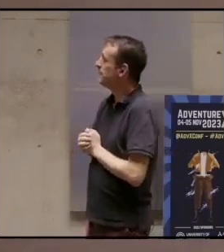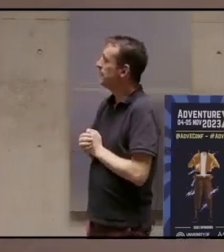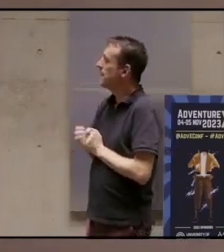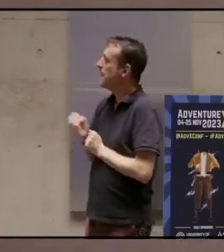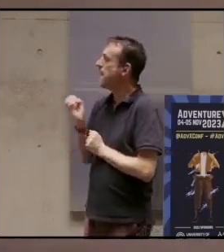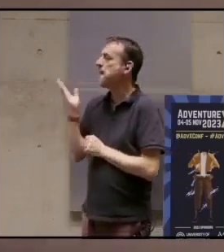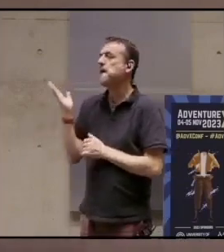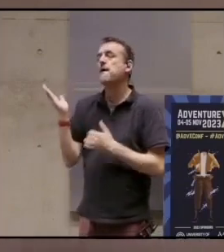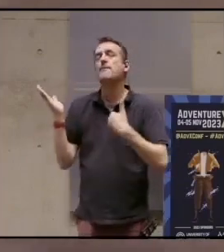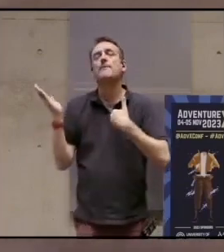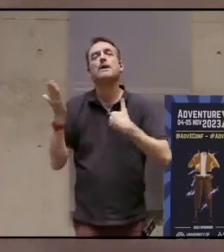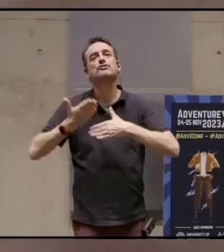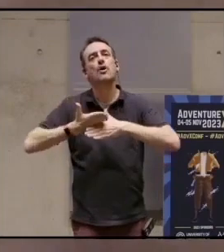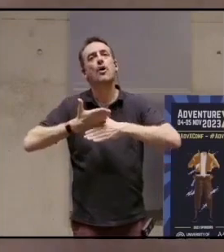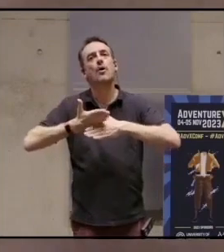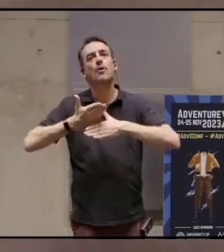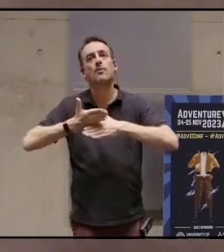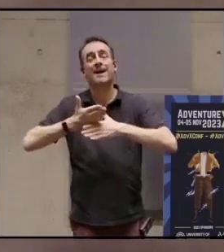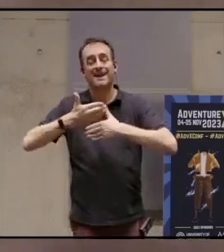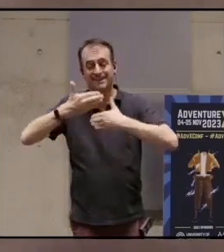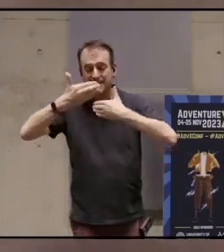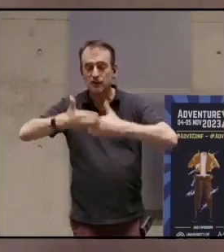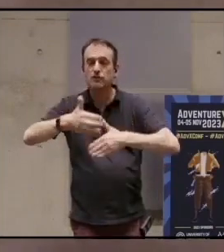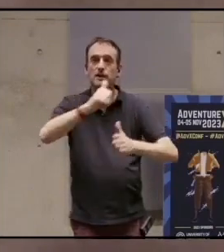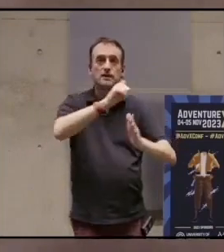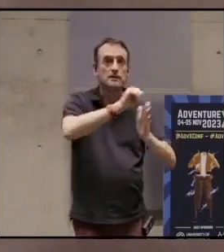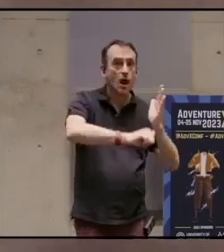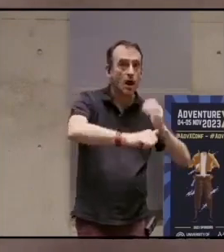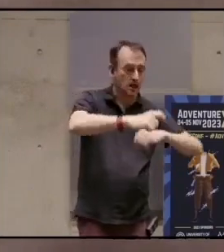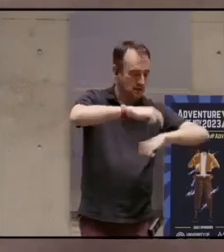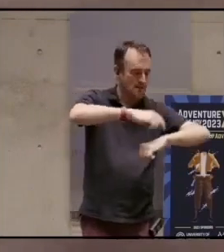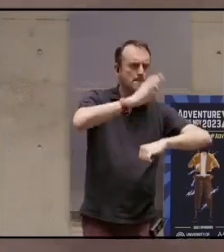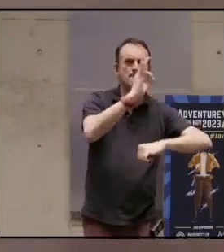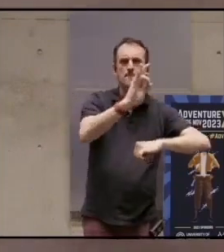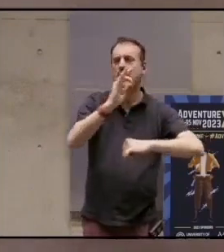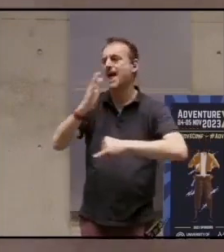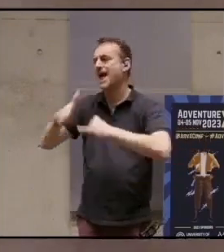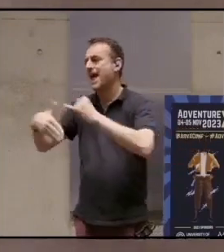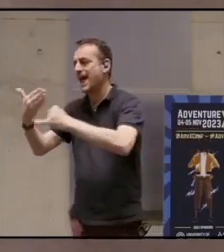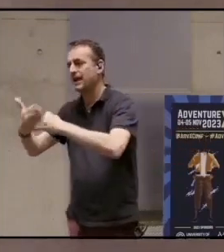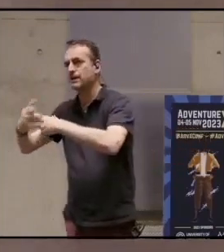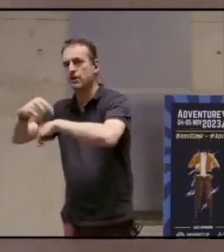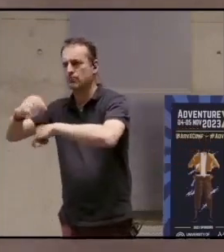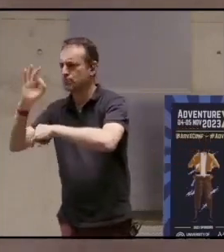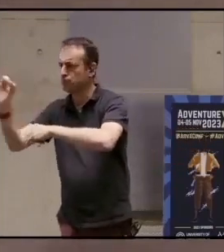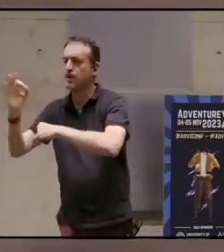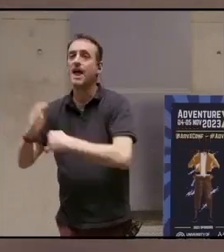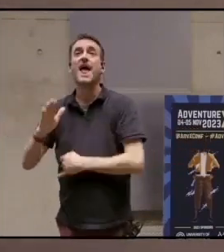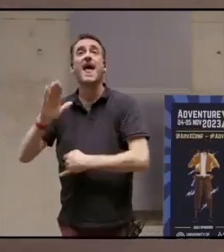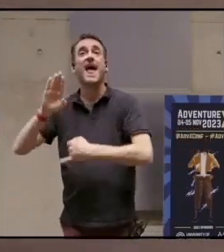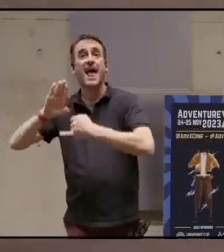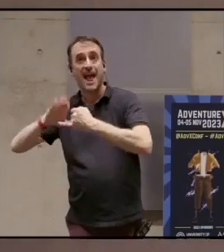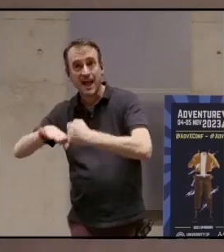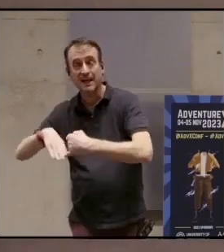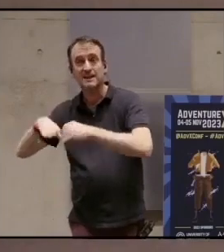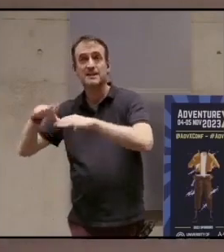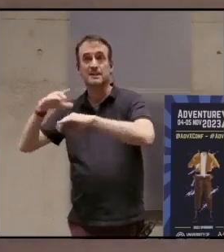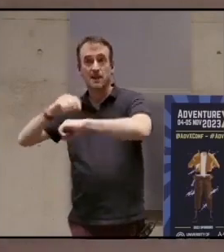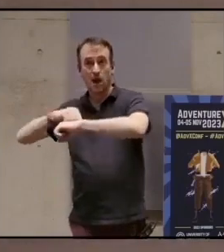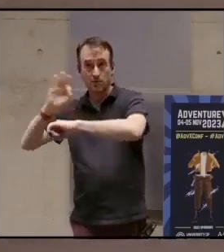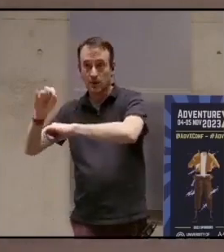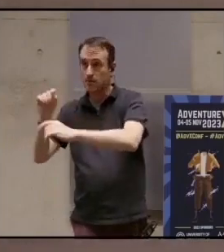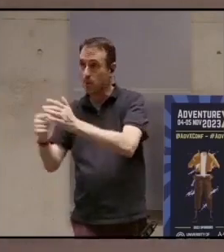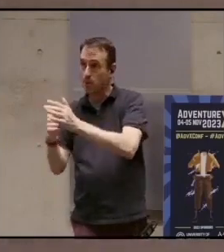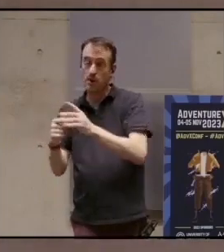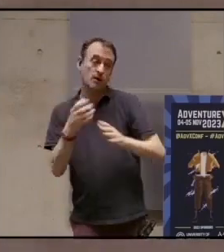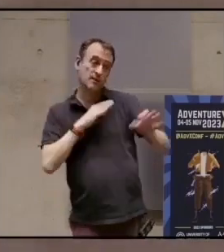So it is my job to start and end the session on time. Ending on time is really important, by the way. You're paying the actor for a specific amount